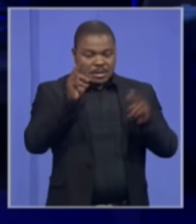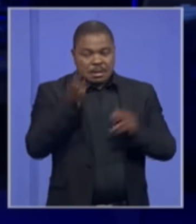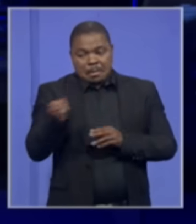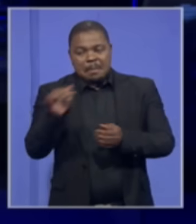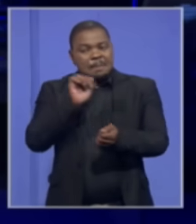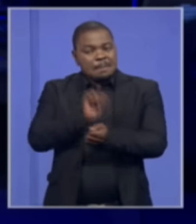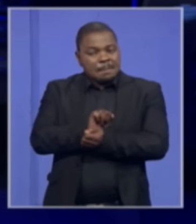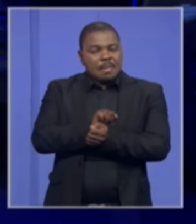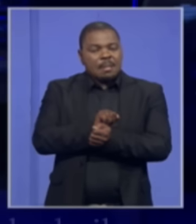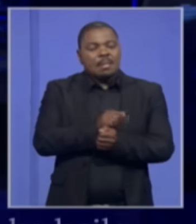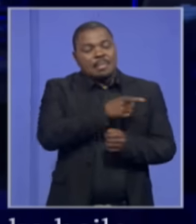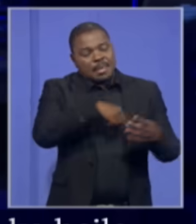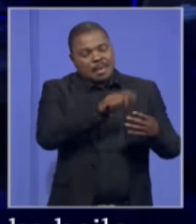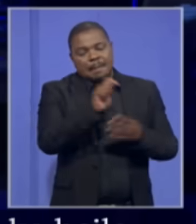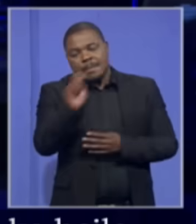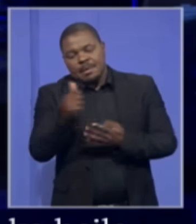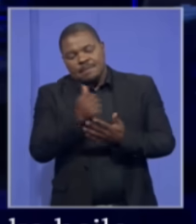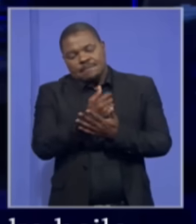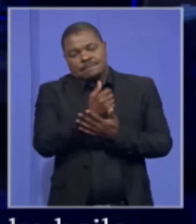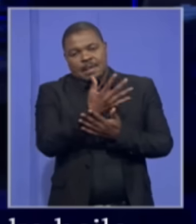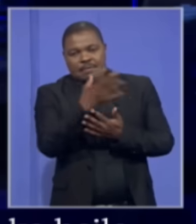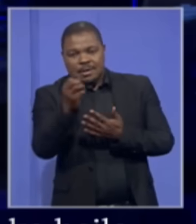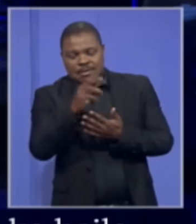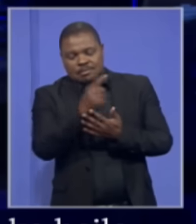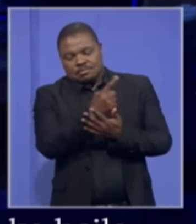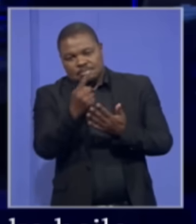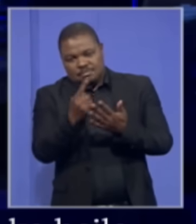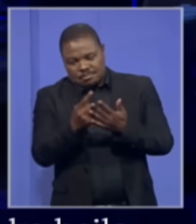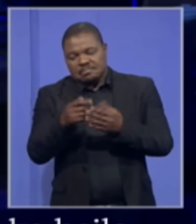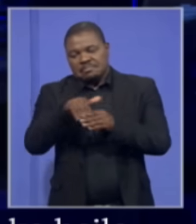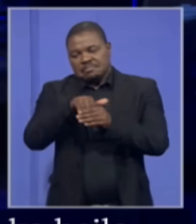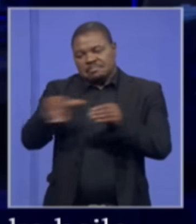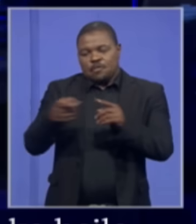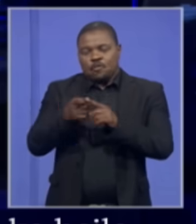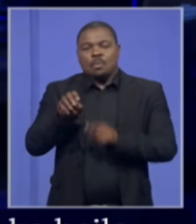500 motho ka mong ke lekgotla la dinyewe la Mthatha ka jeno.